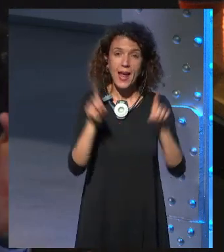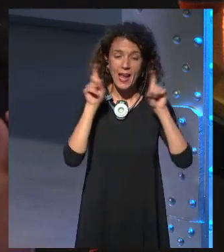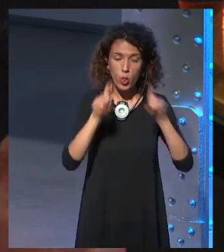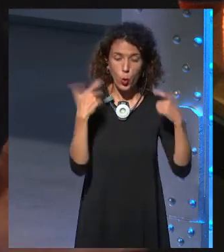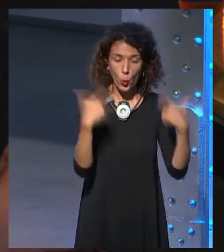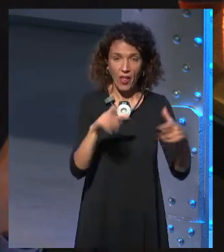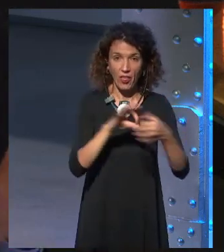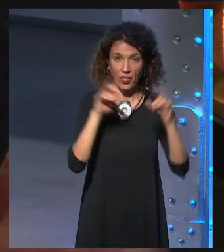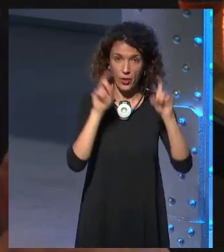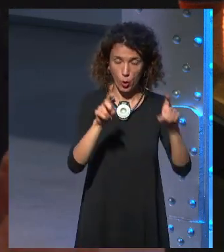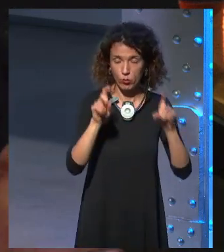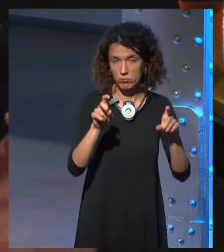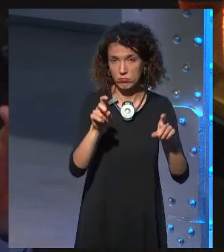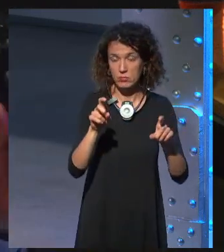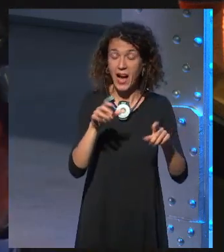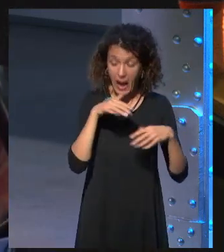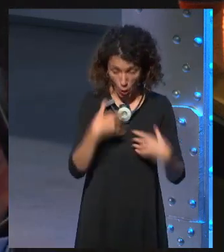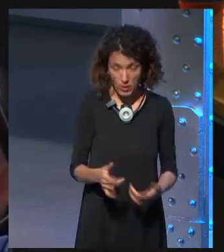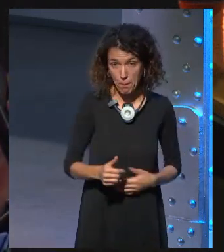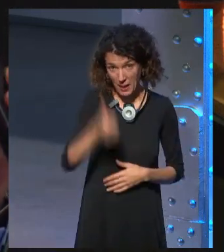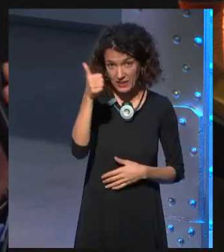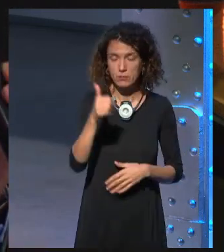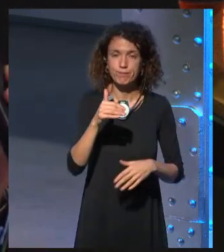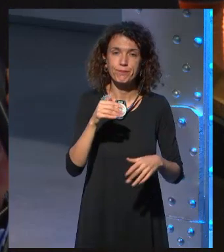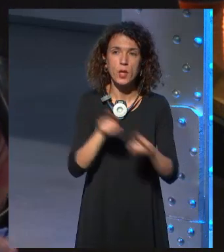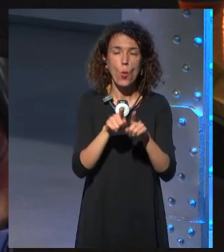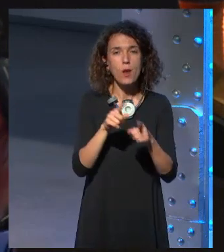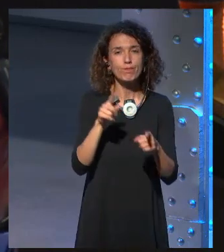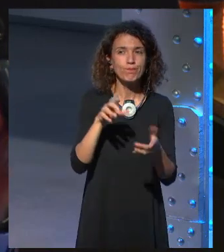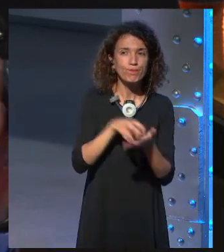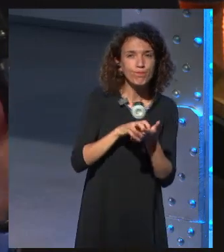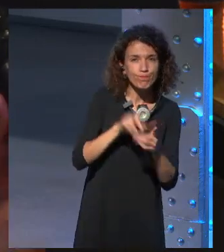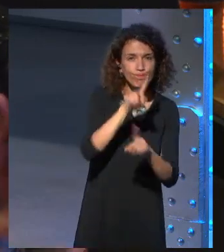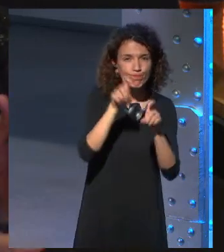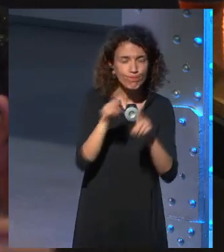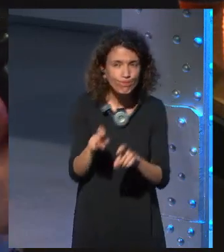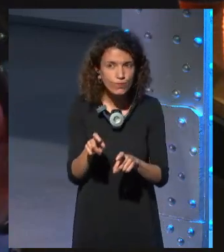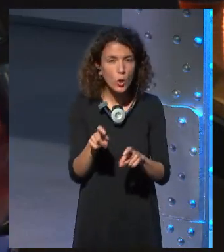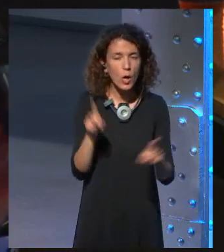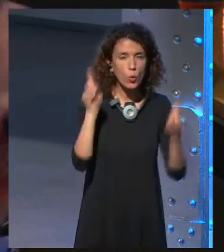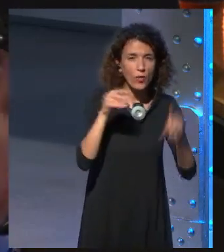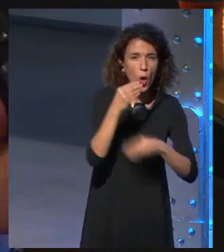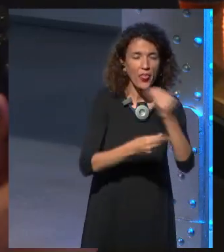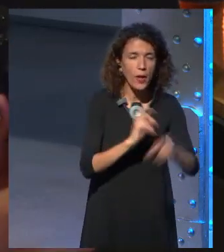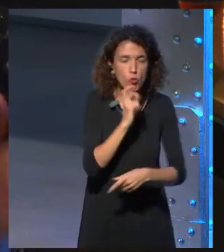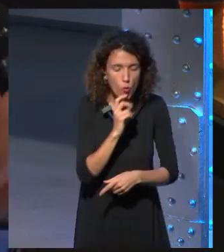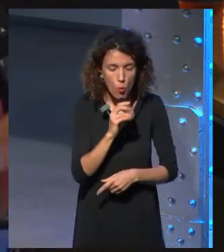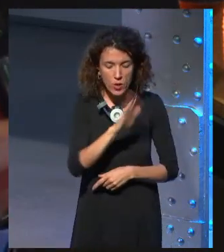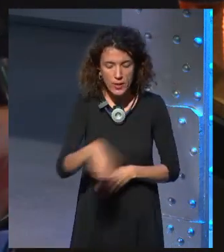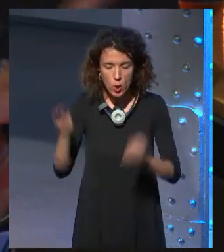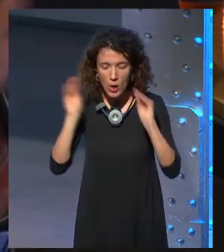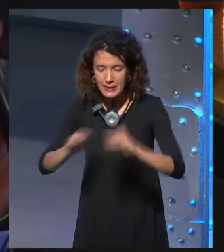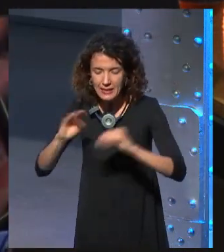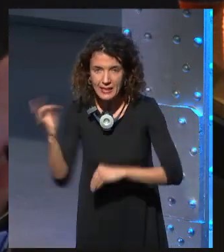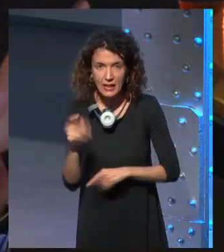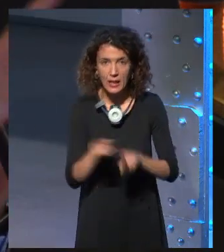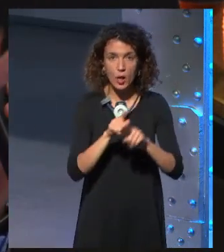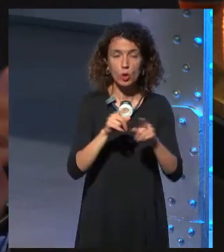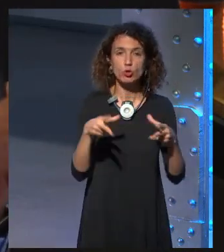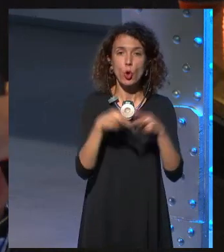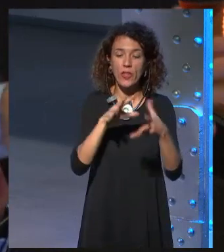From the world of education, or basically now, we're putting into question what kind of education we have to